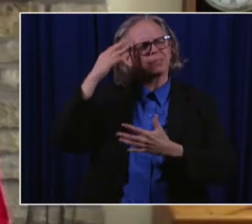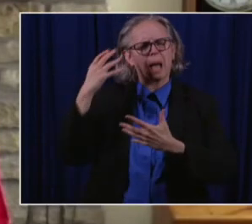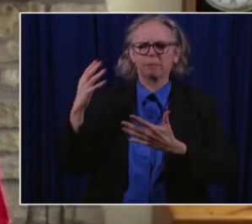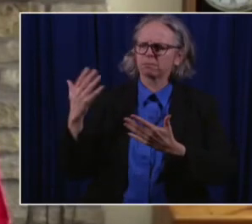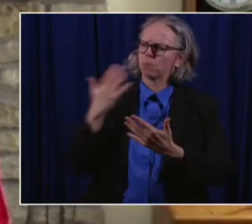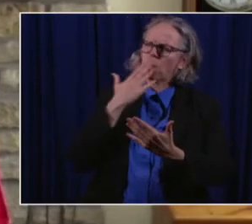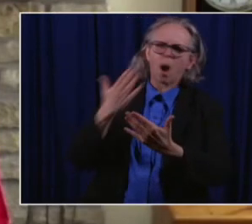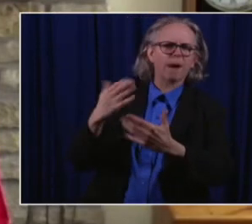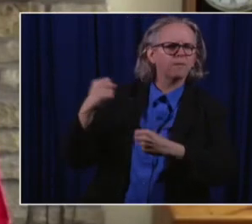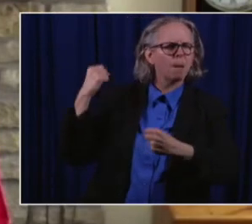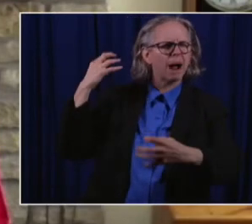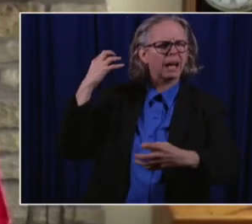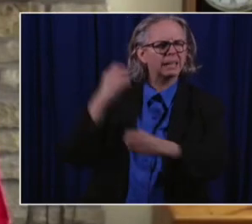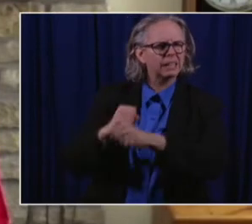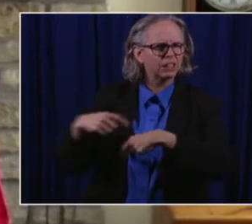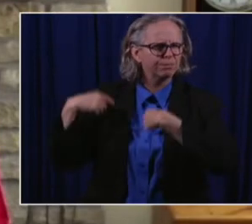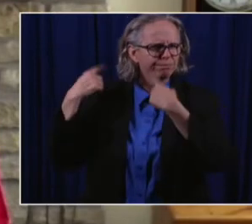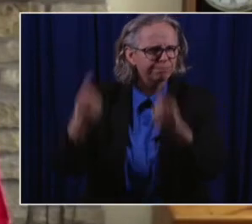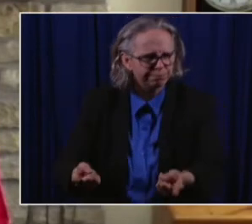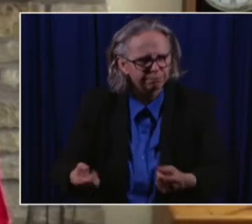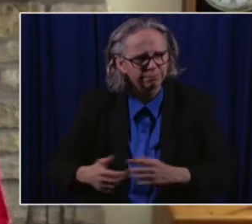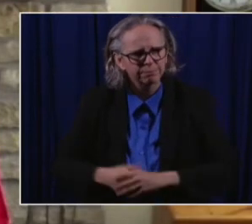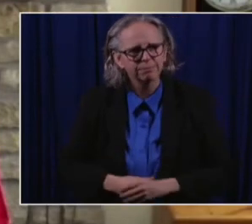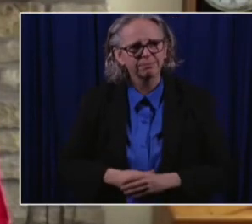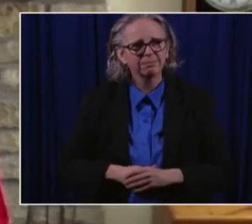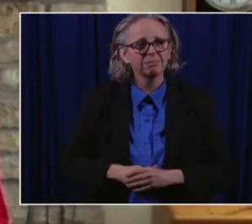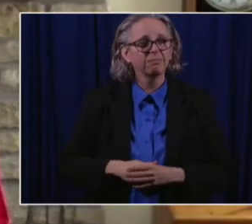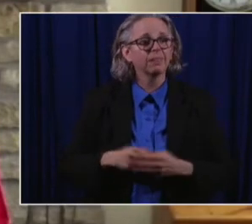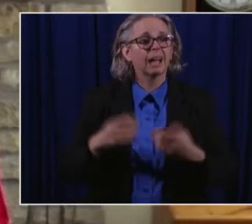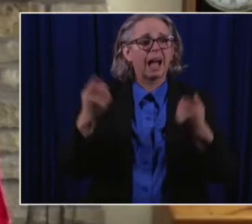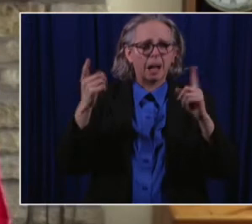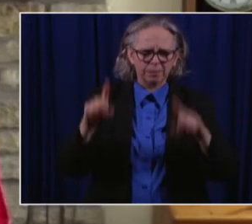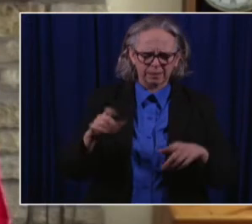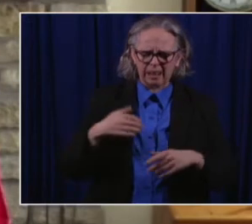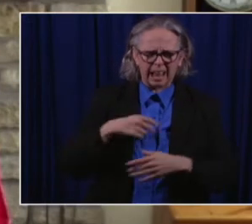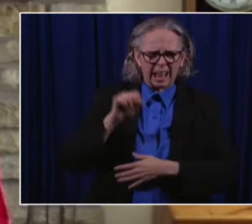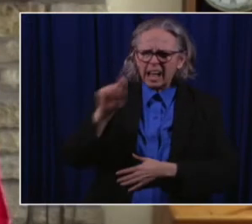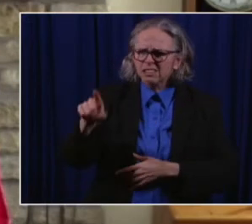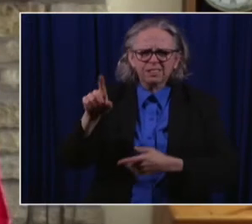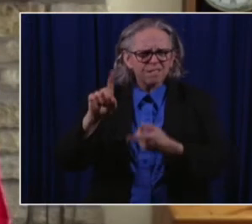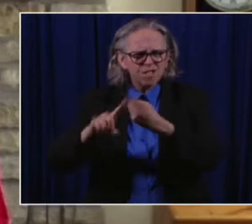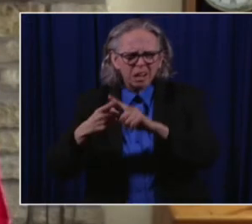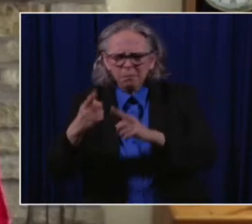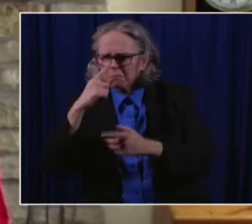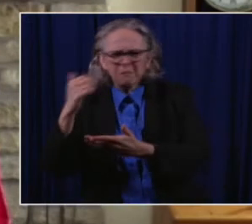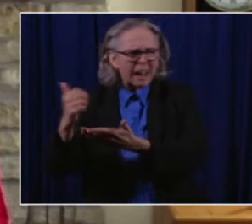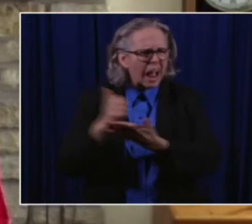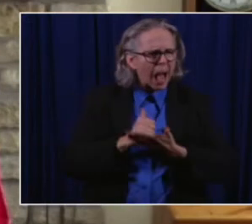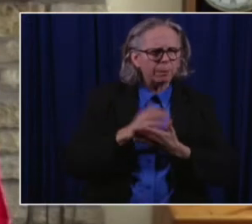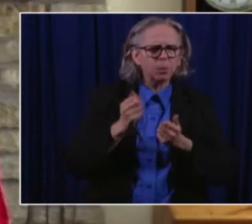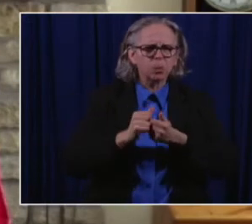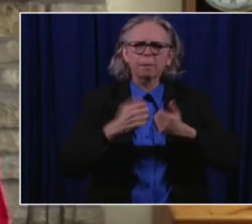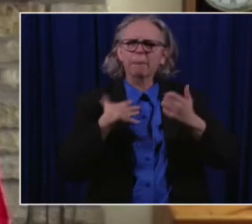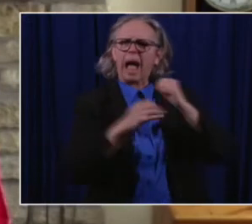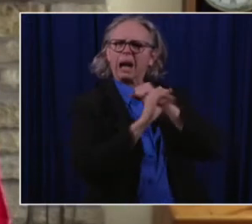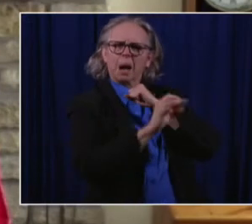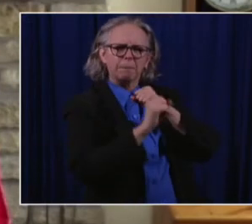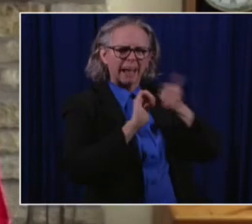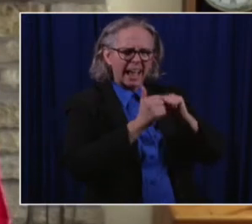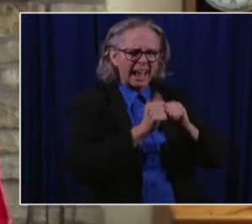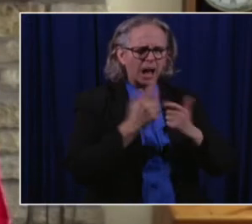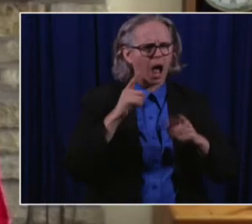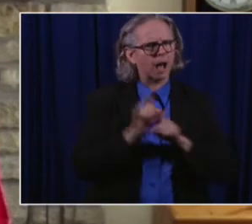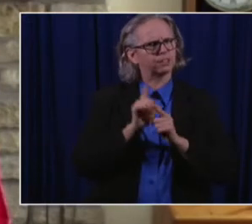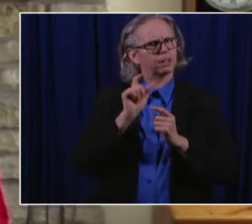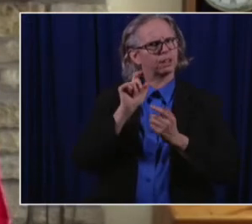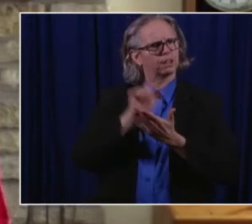Later on, I asked Fred to head up our campaign for county prosecutor, and he ran our